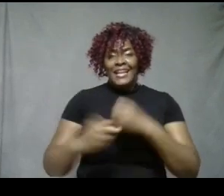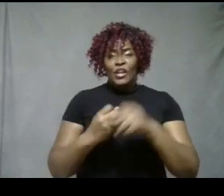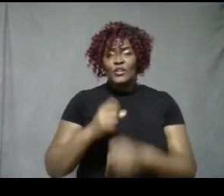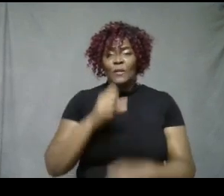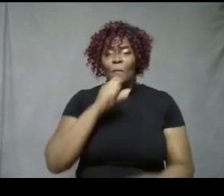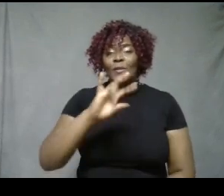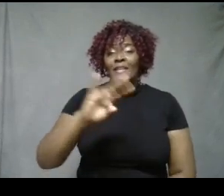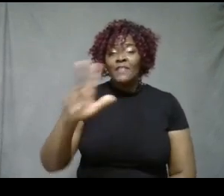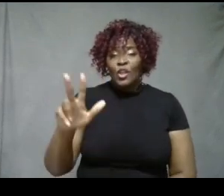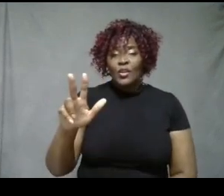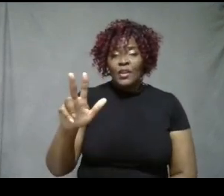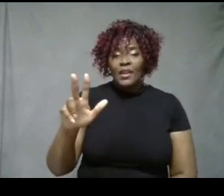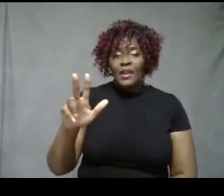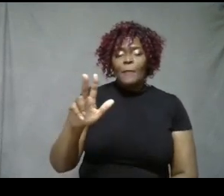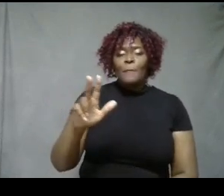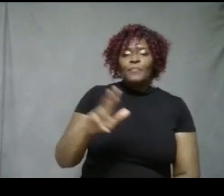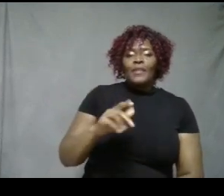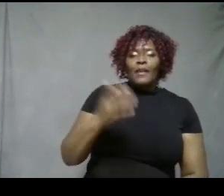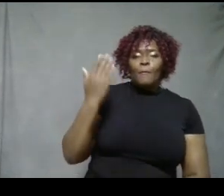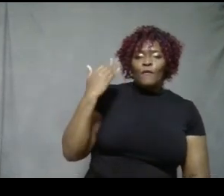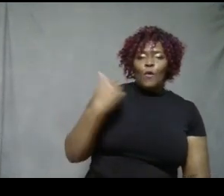on Northwest 12th Avenue.